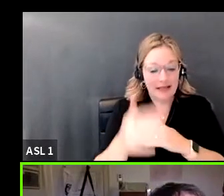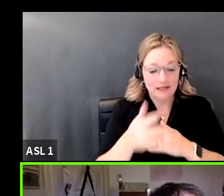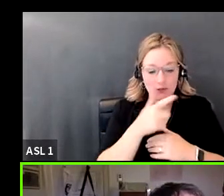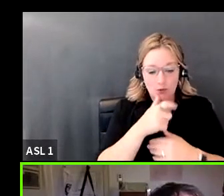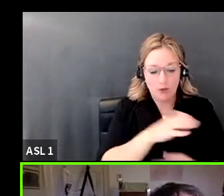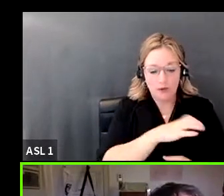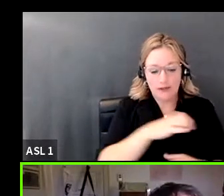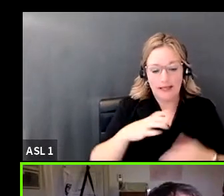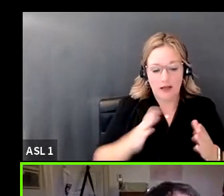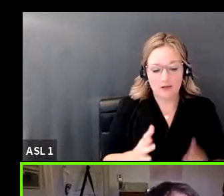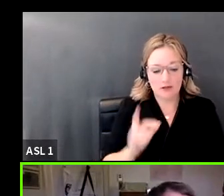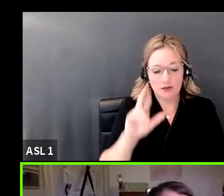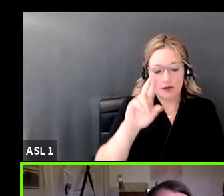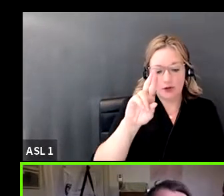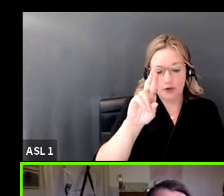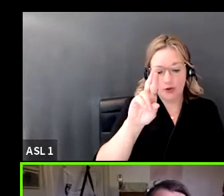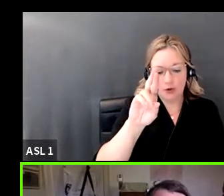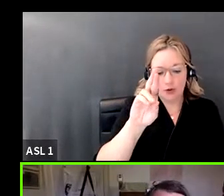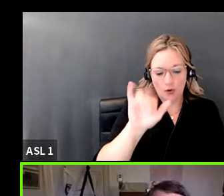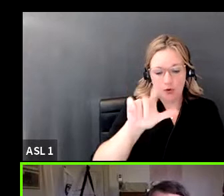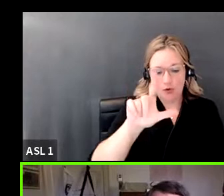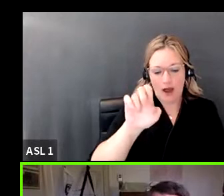riley brockington